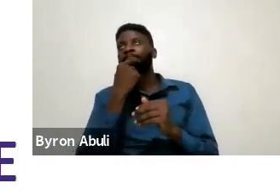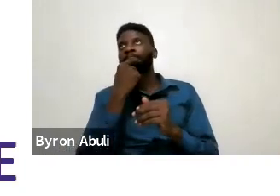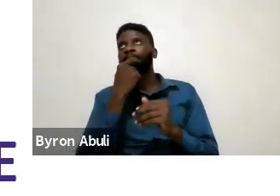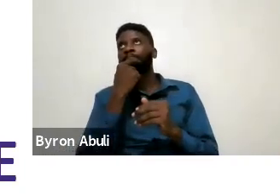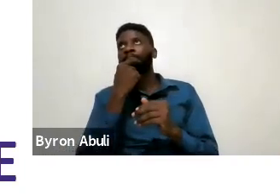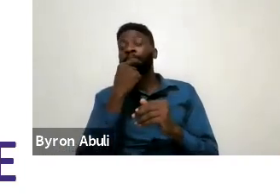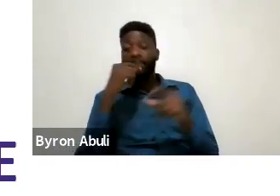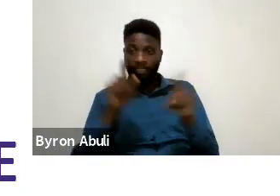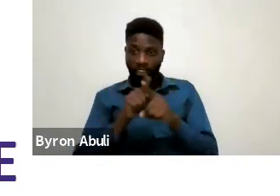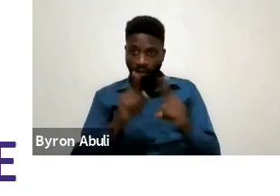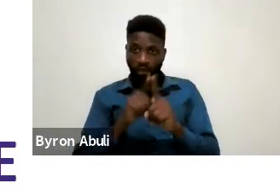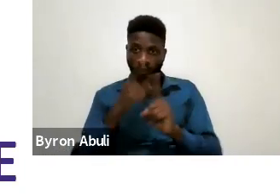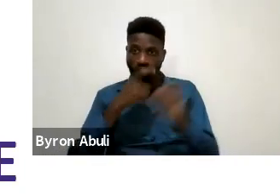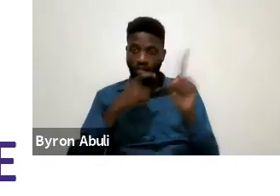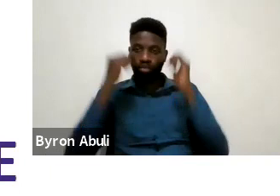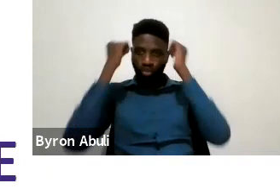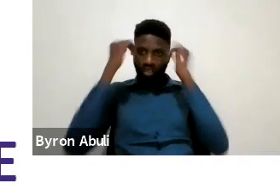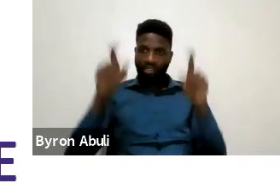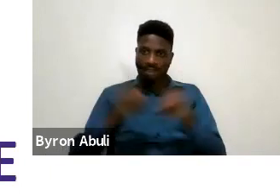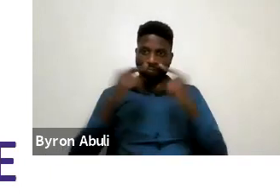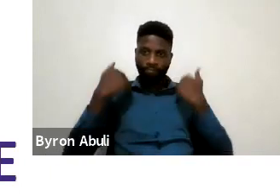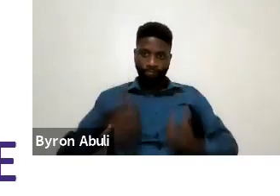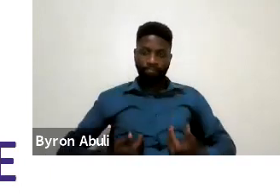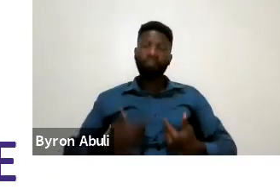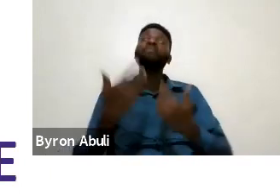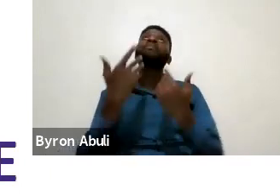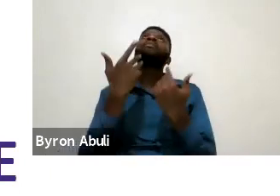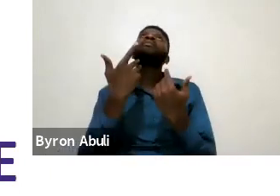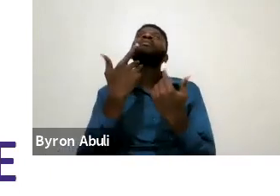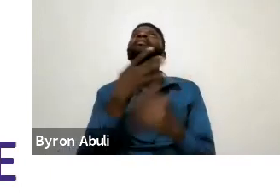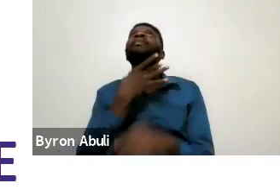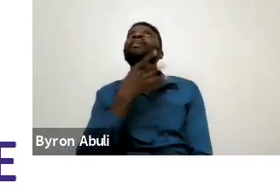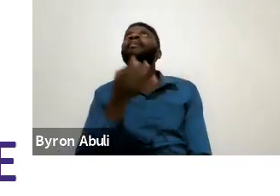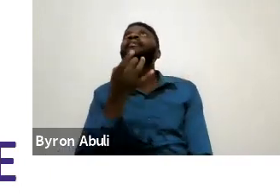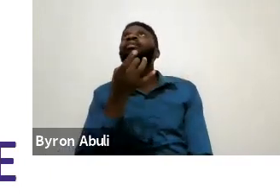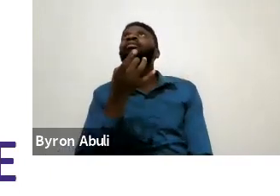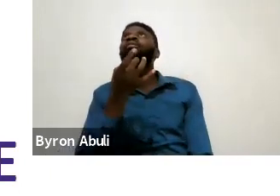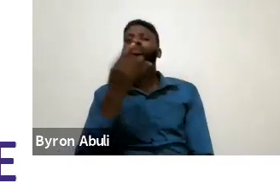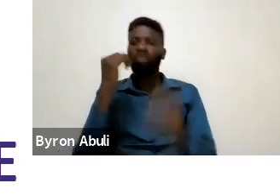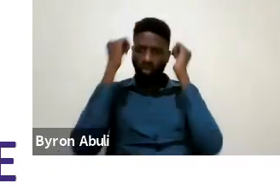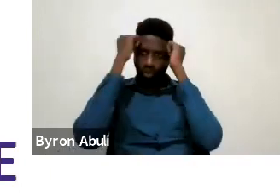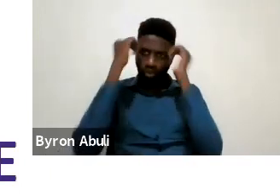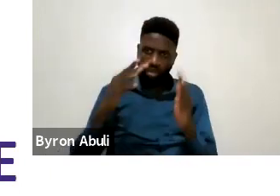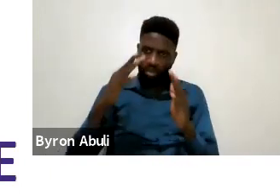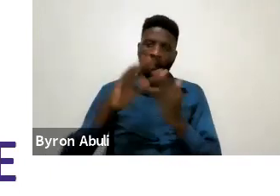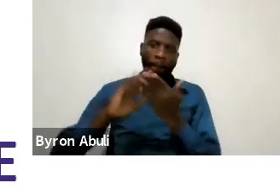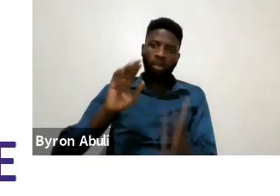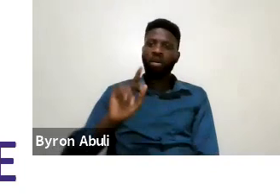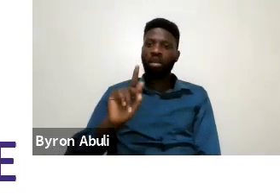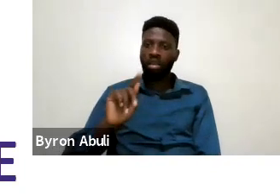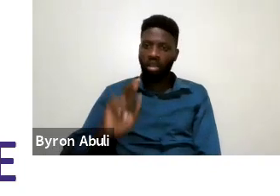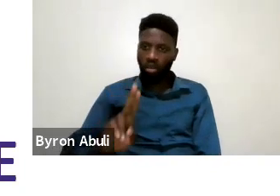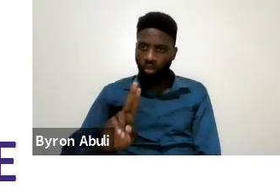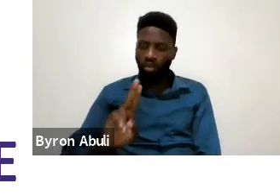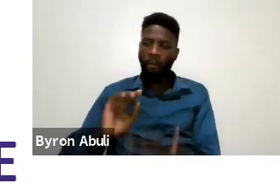even from my fellow students, something of the sort, like the students mostly in the Kenyatta University. You find most